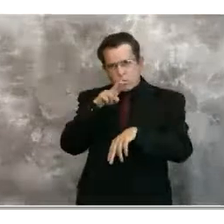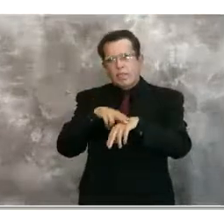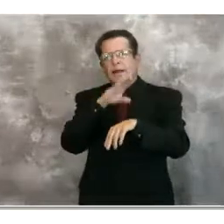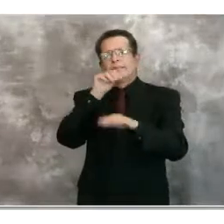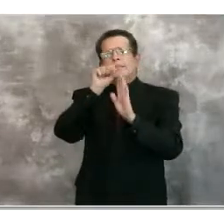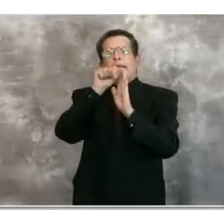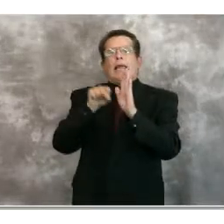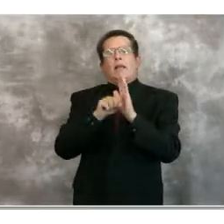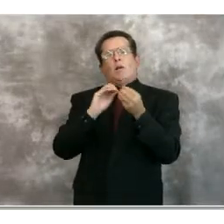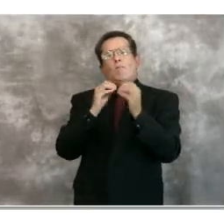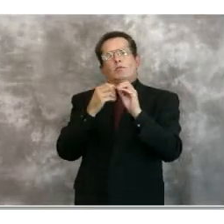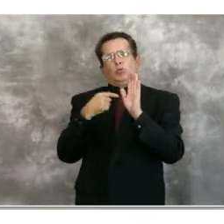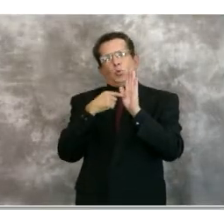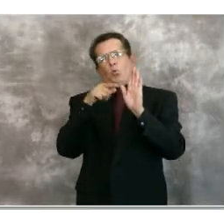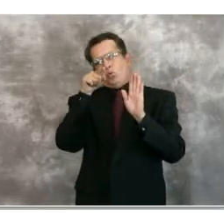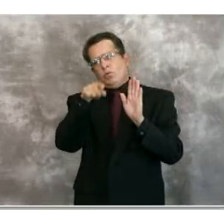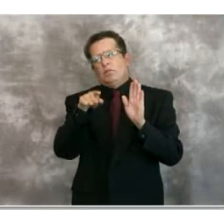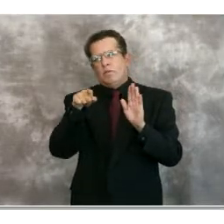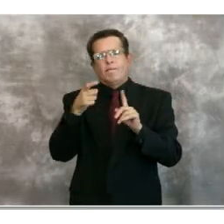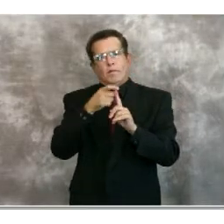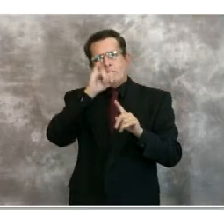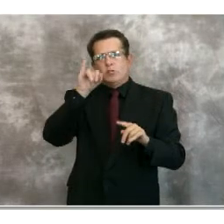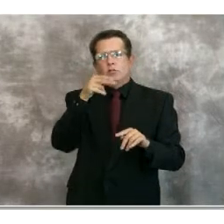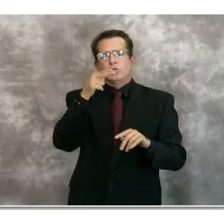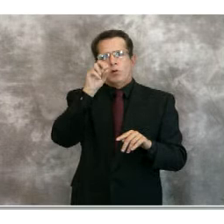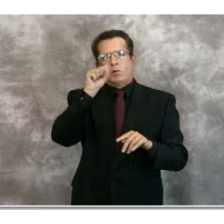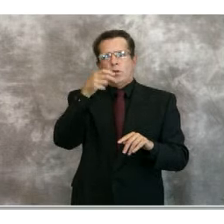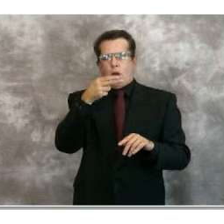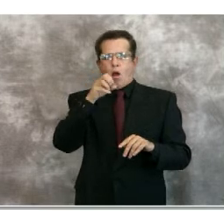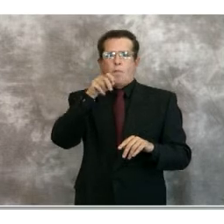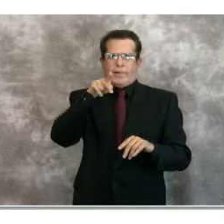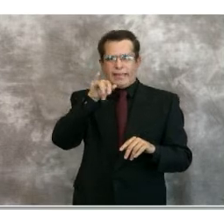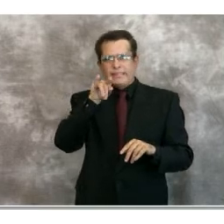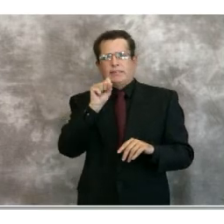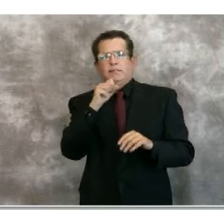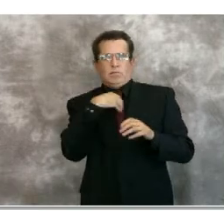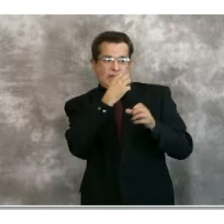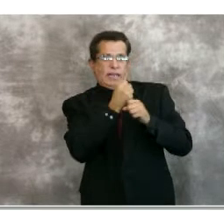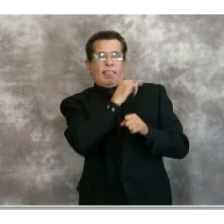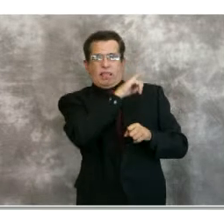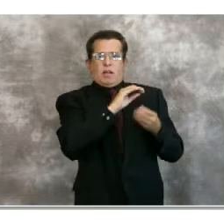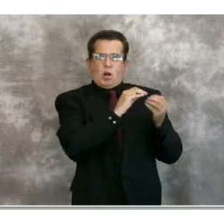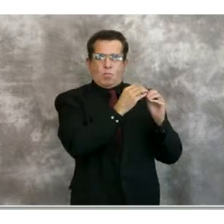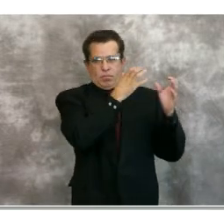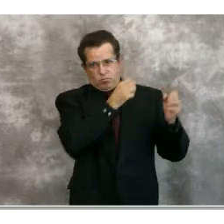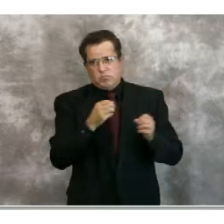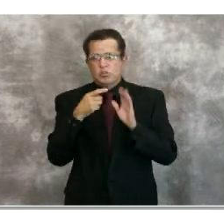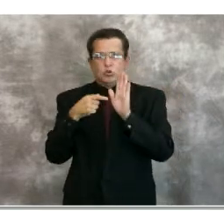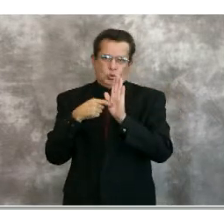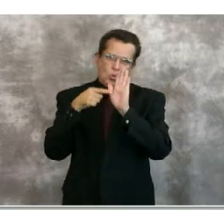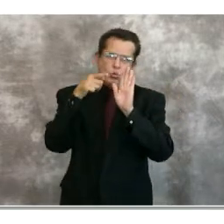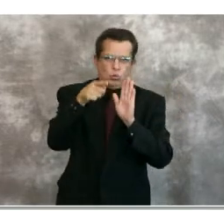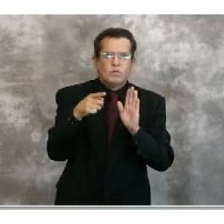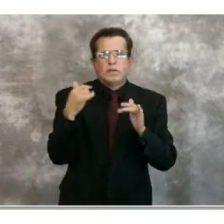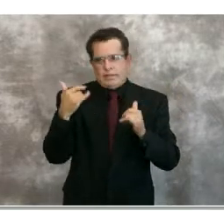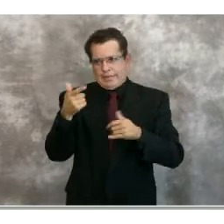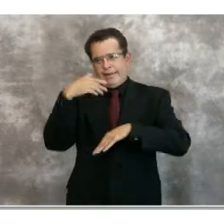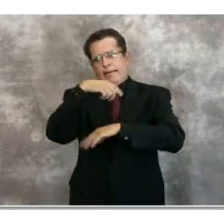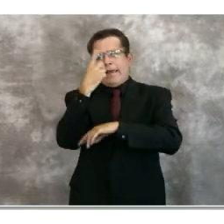statistics are based on data from the Johns Hopkins dashboard, and these data were obtained today at